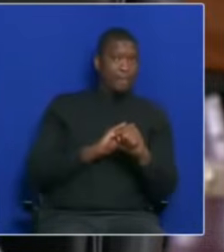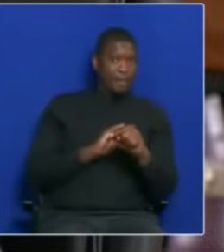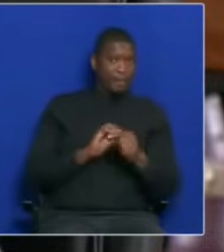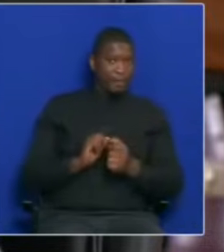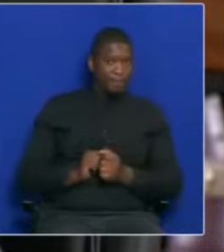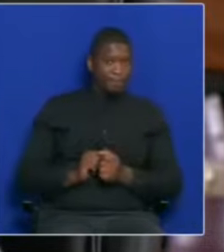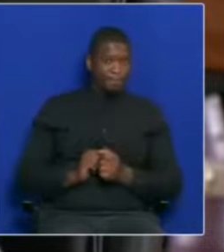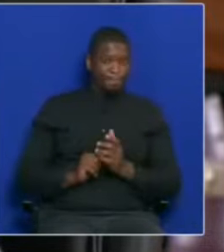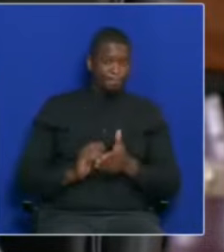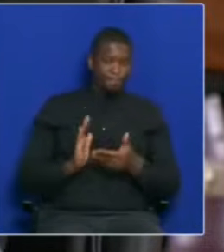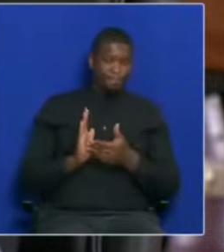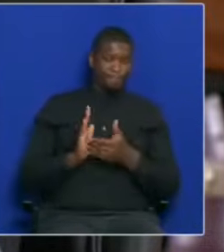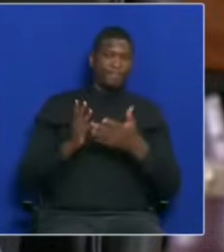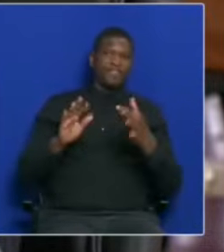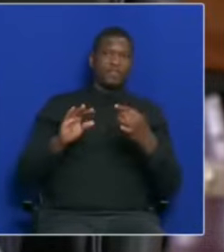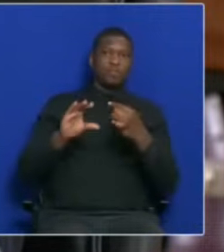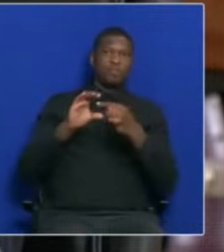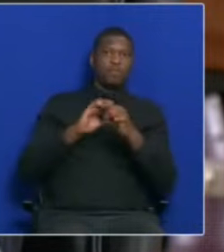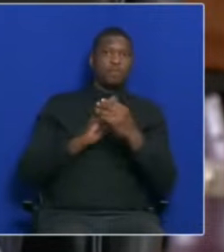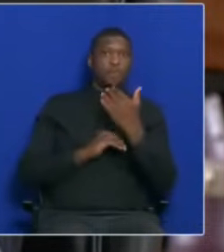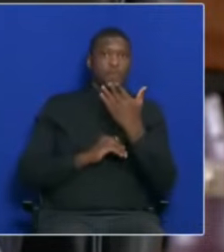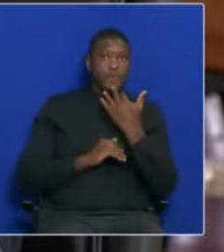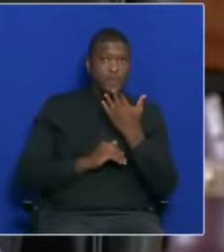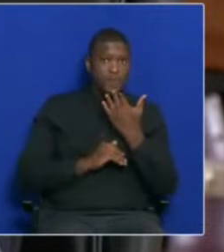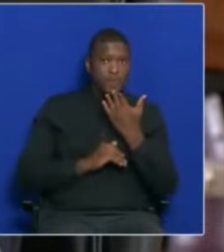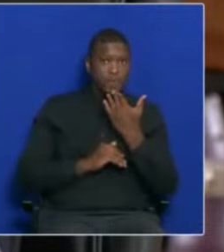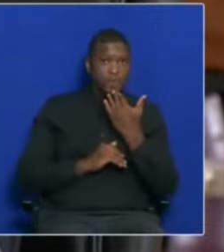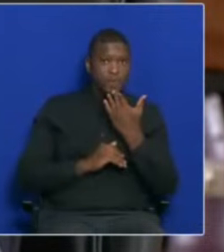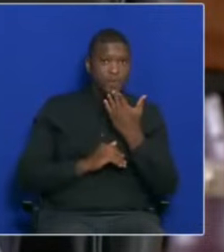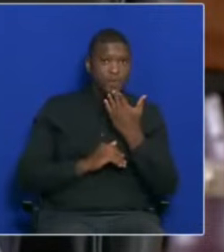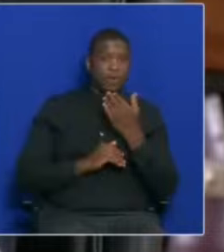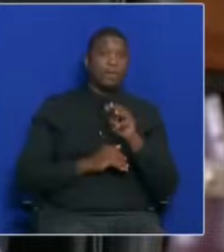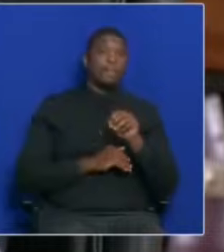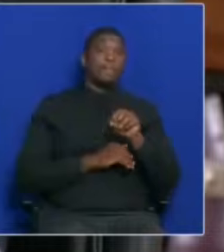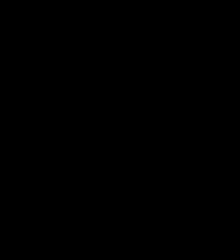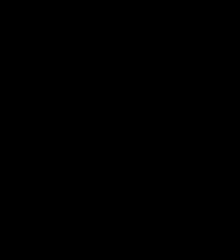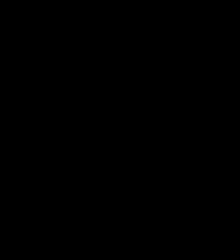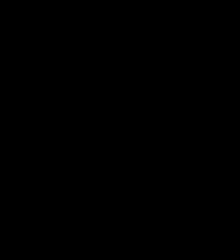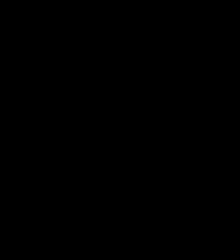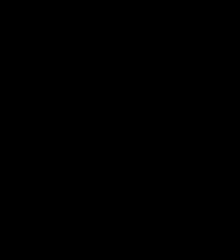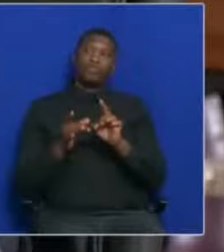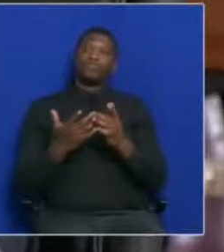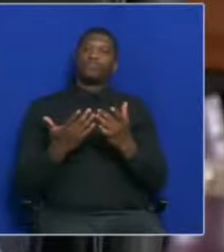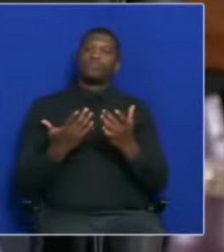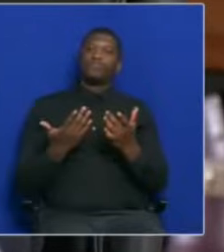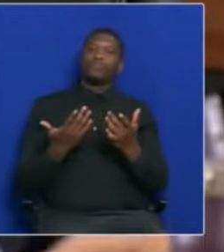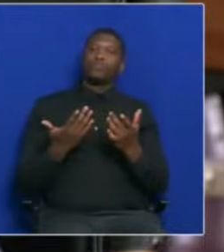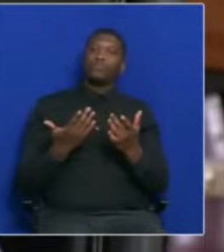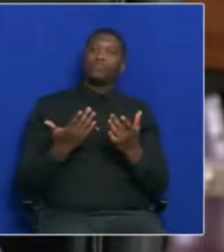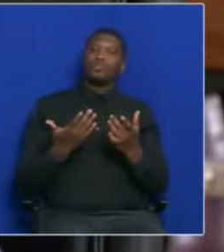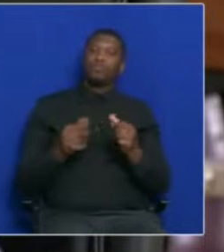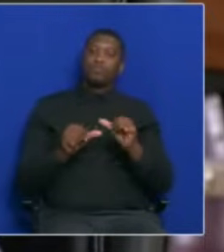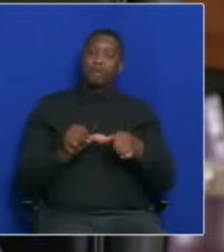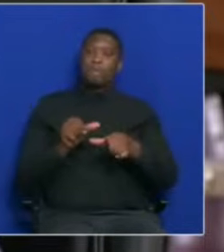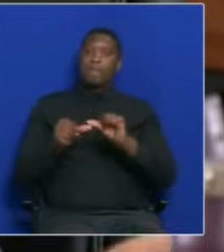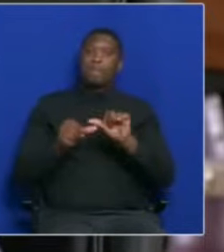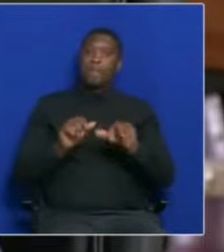sent by Mr. Rapesu in relation, this is that you assisted